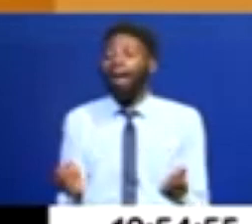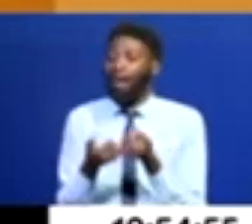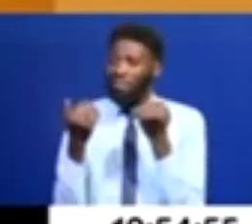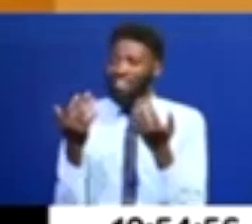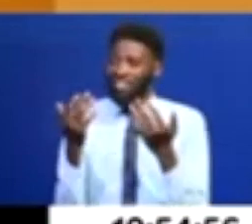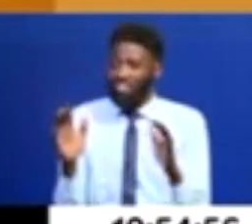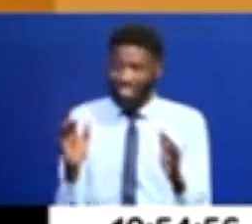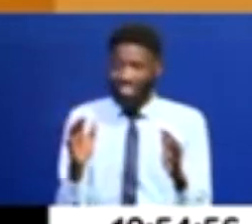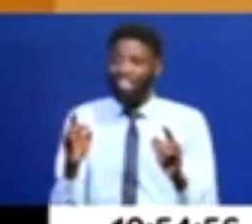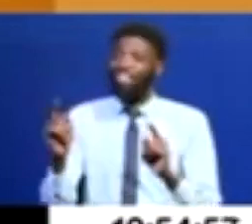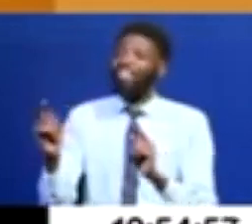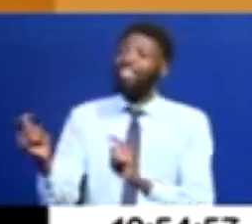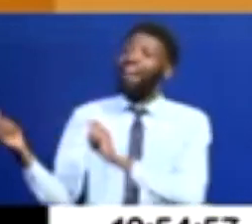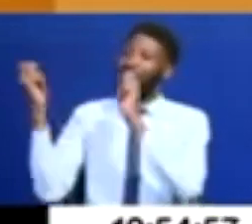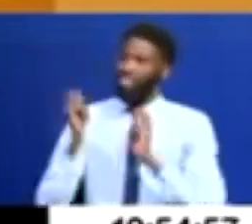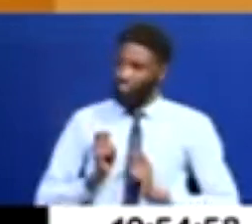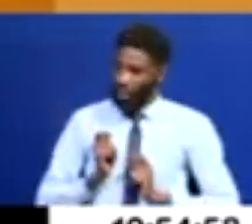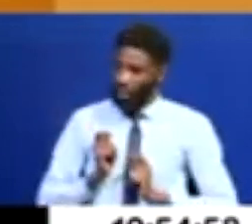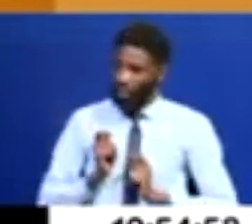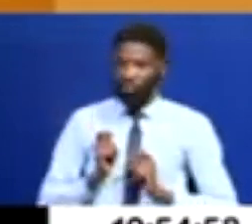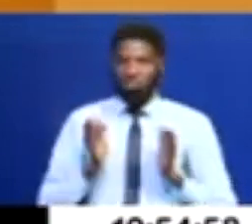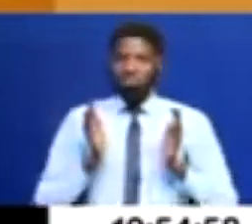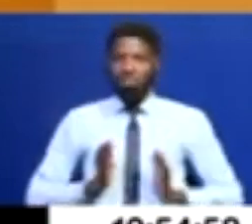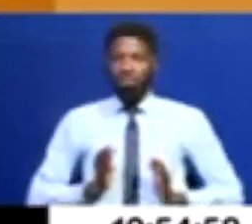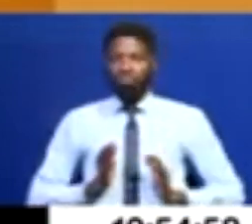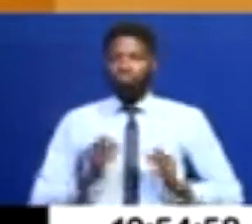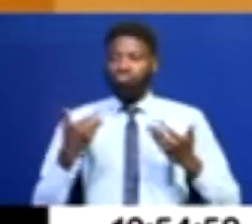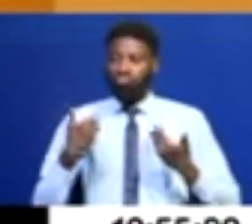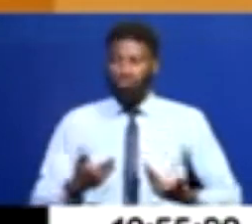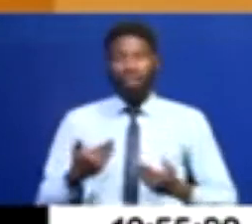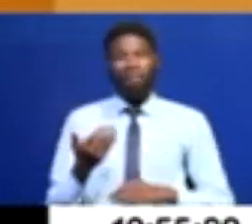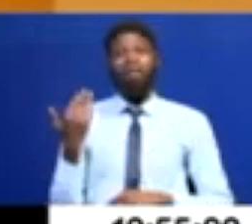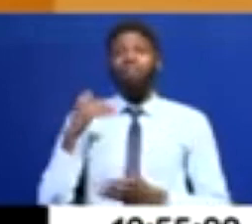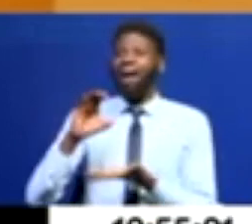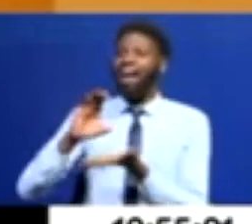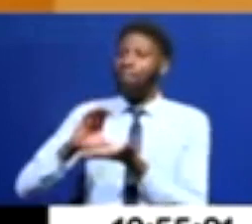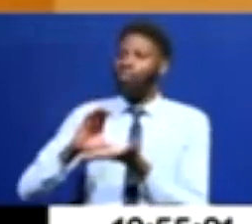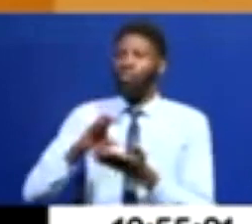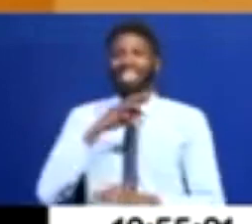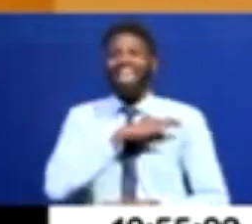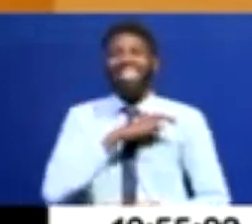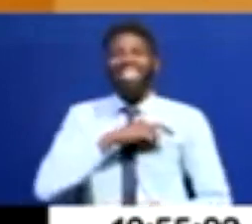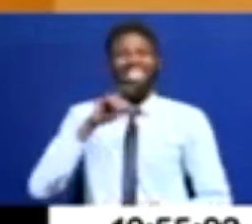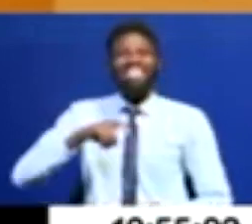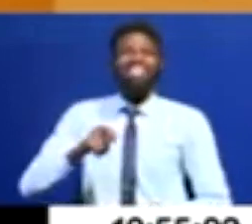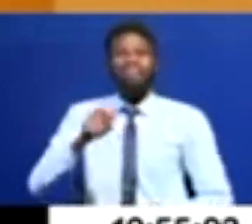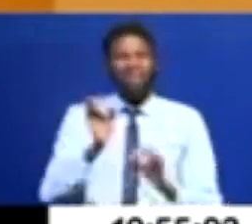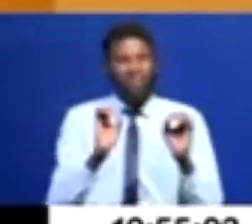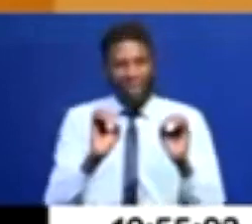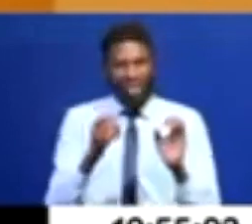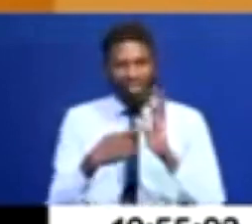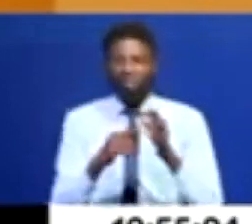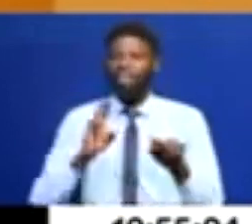the transfer was being done to somebody where capital gains was not supposed to be paid, mm-hmm. because as I give an example where it's